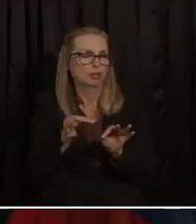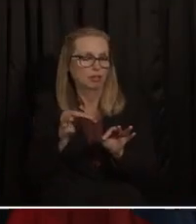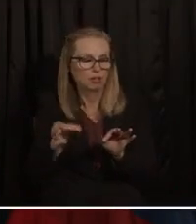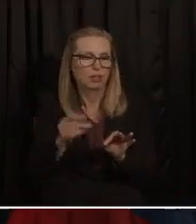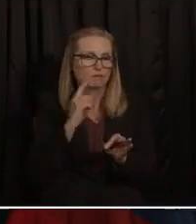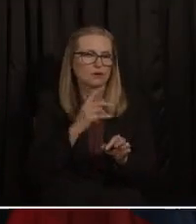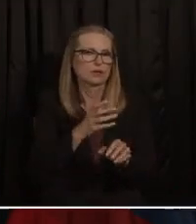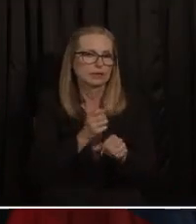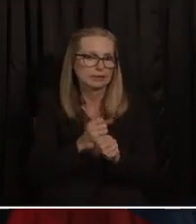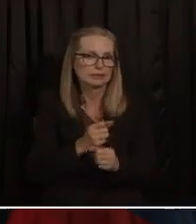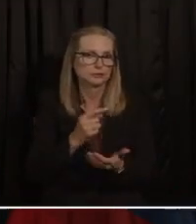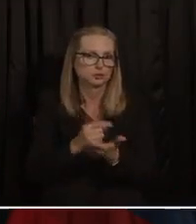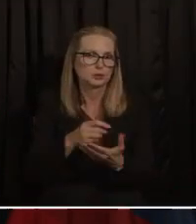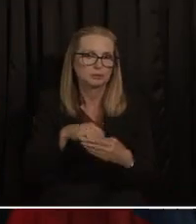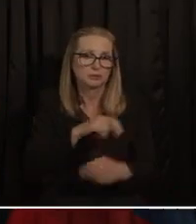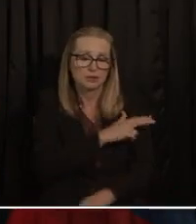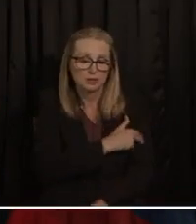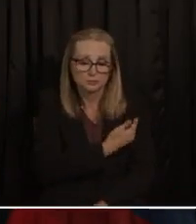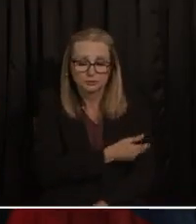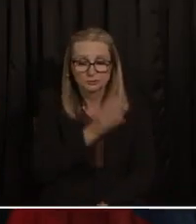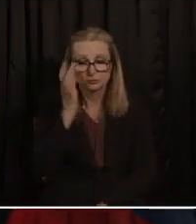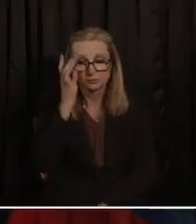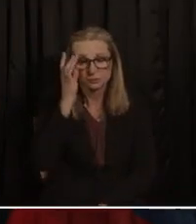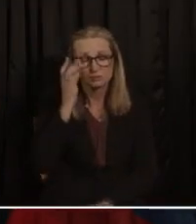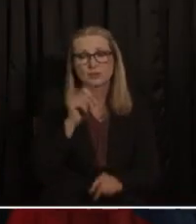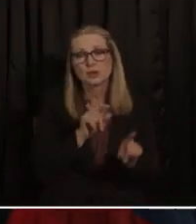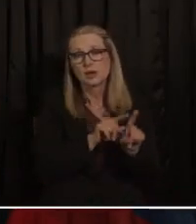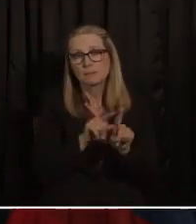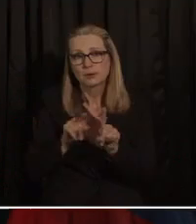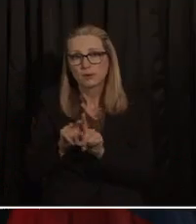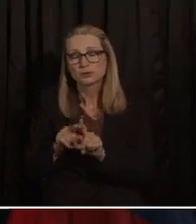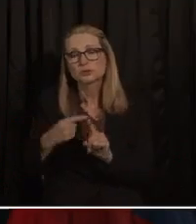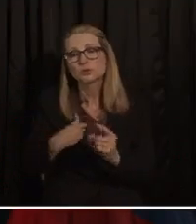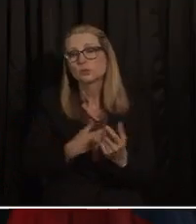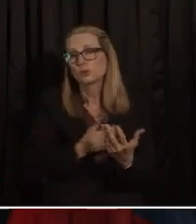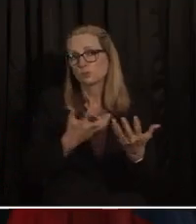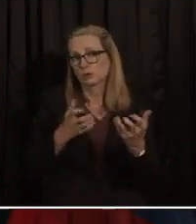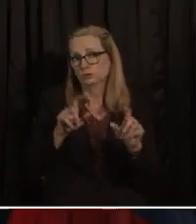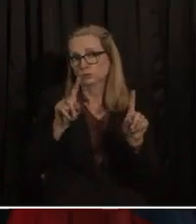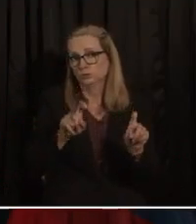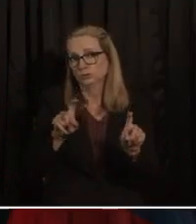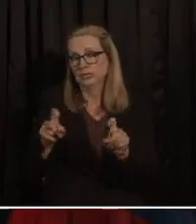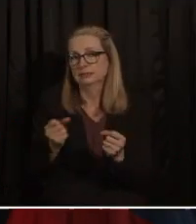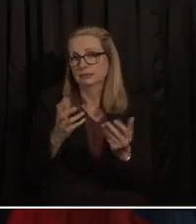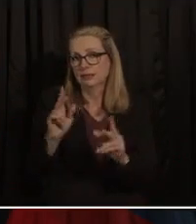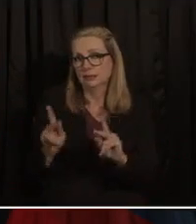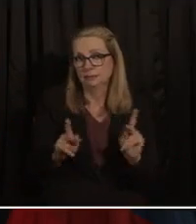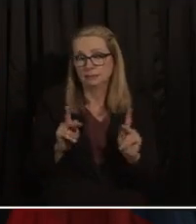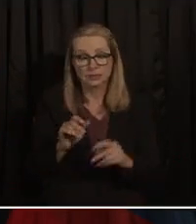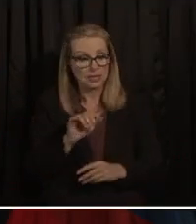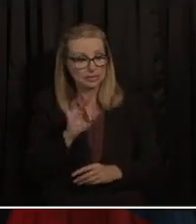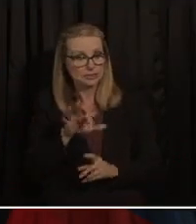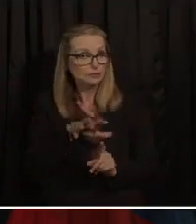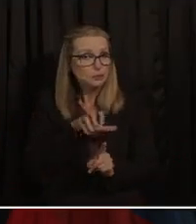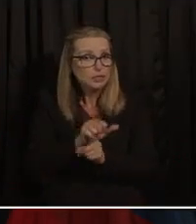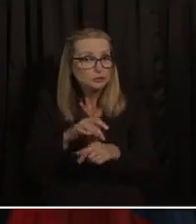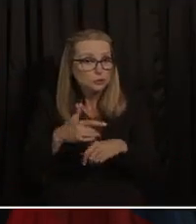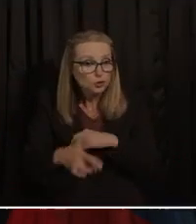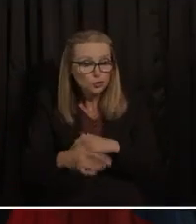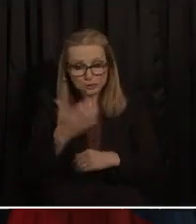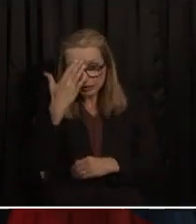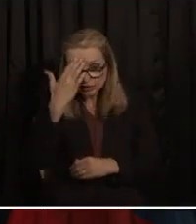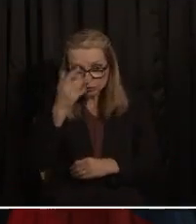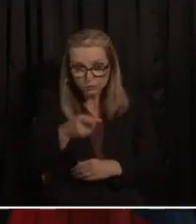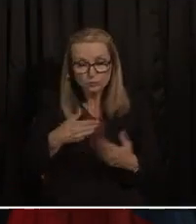need to be hospitalized or not. We also care a lot about testing at the population level because the sooner people know and self-isolate,